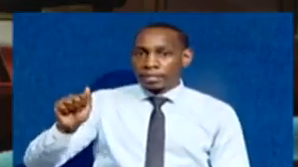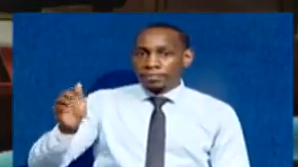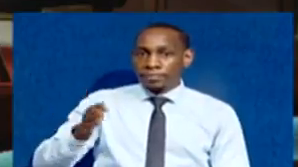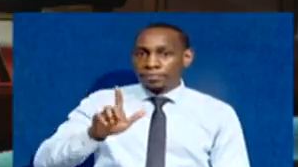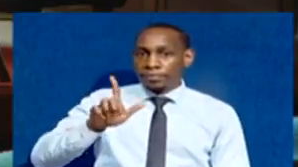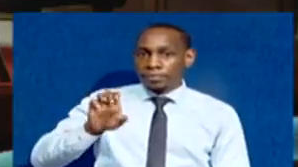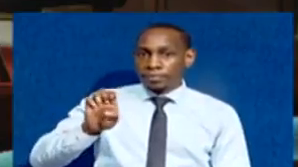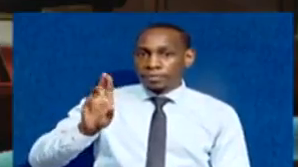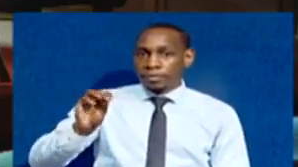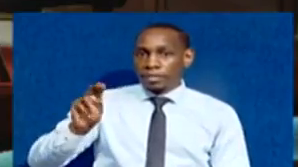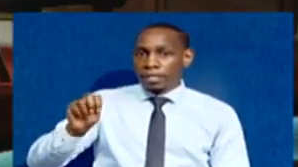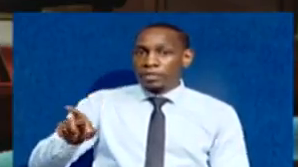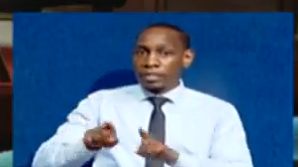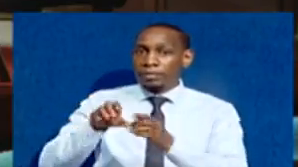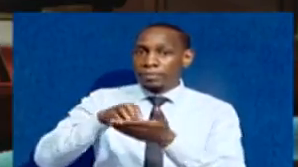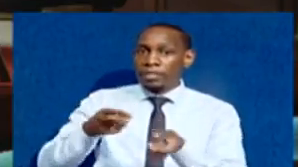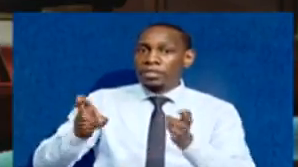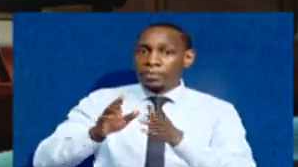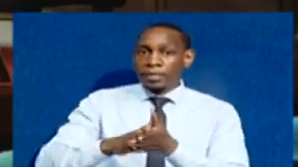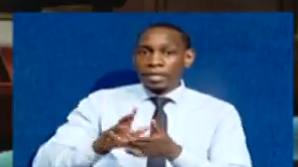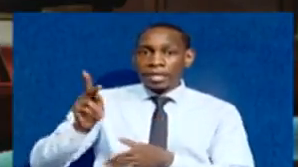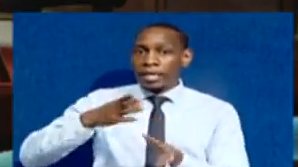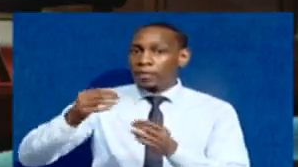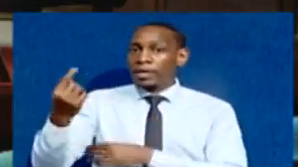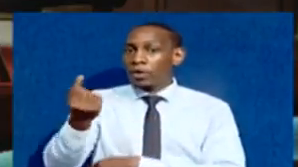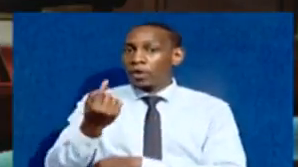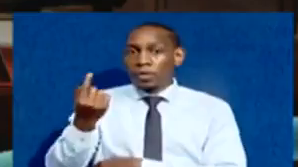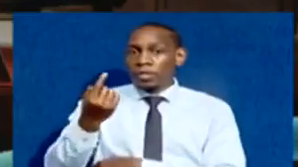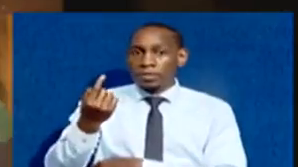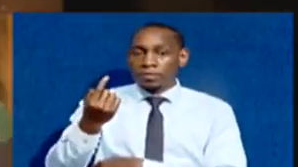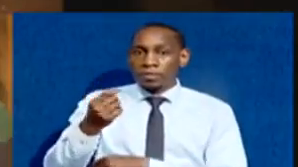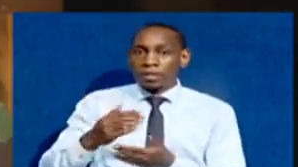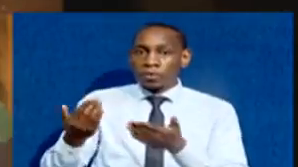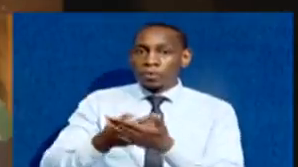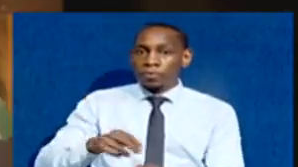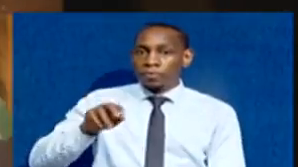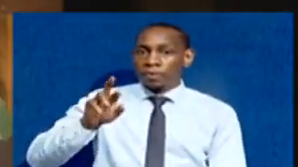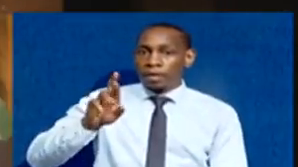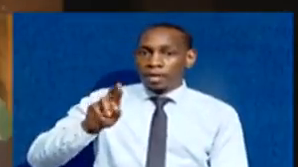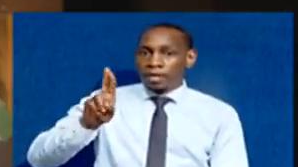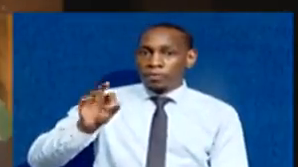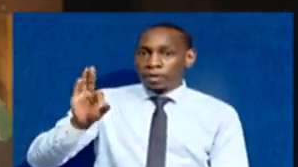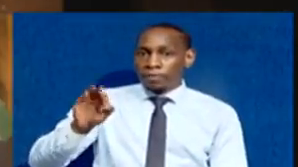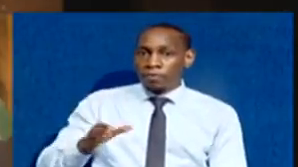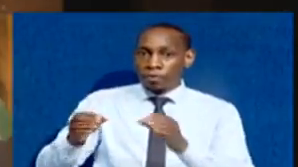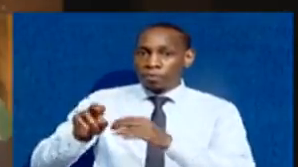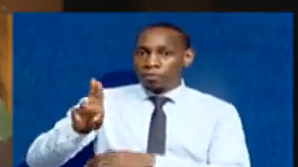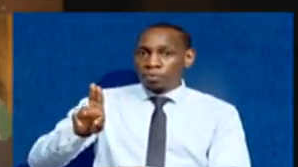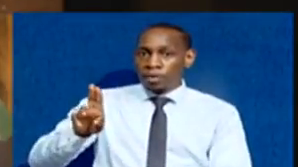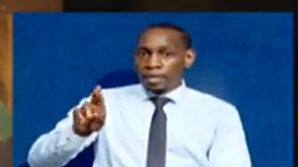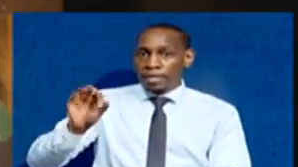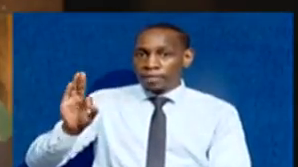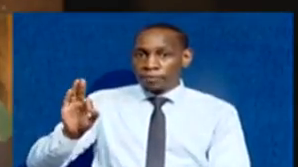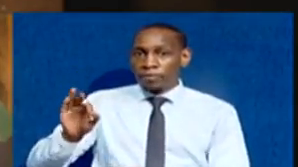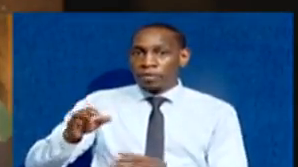there. We did not just go there to get the RUF out of the place. The RUF went,